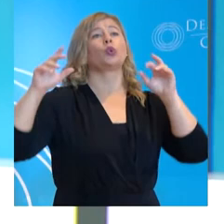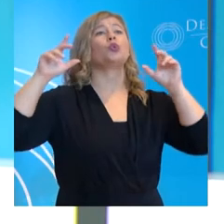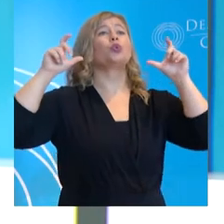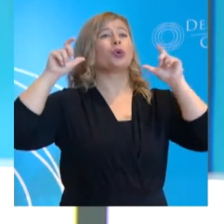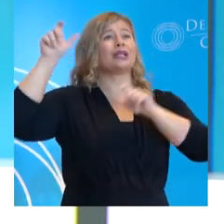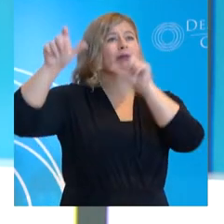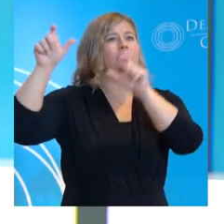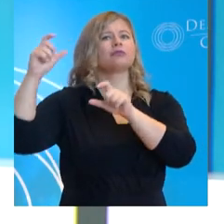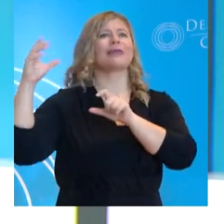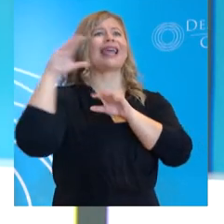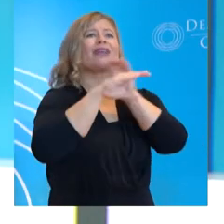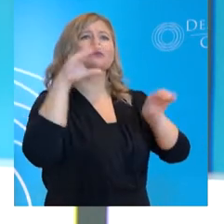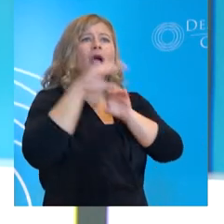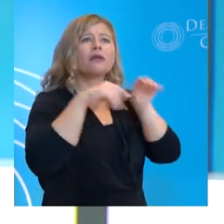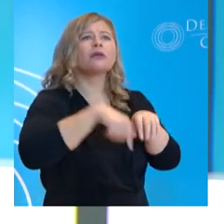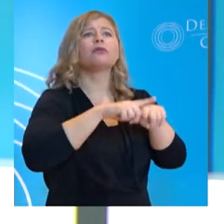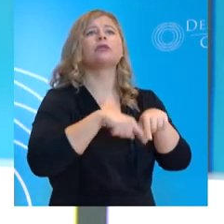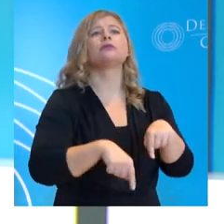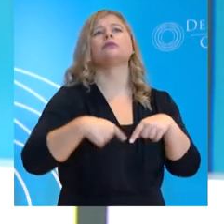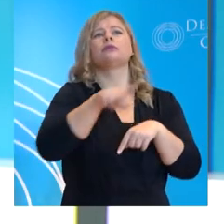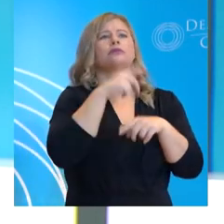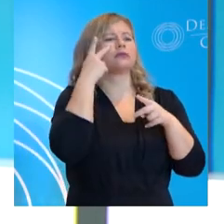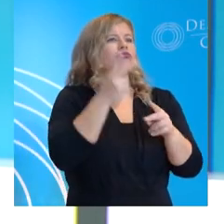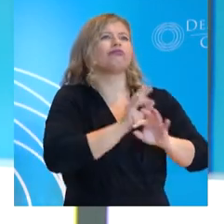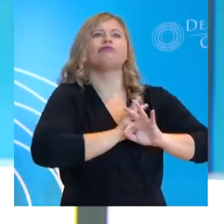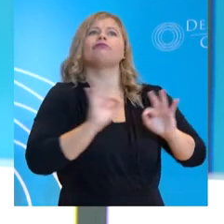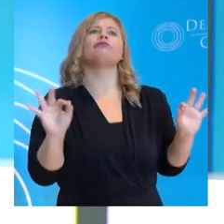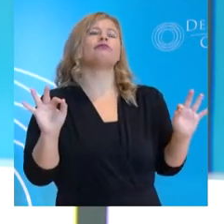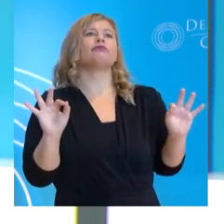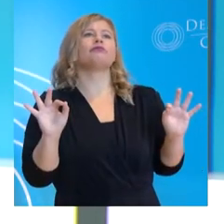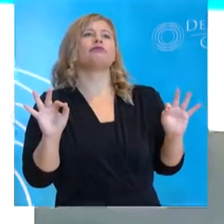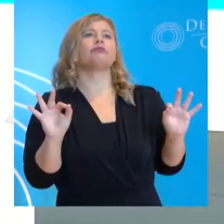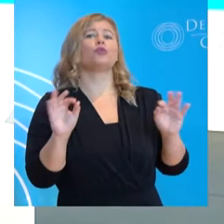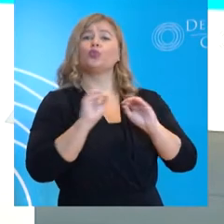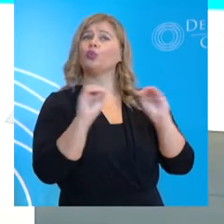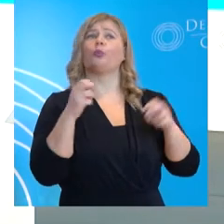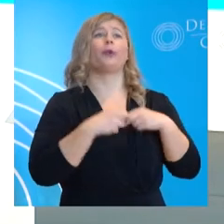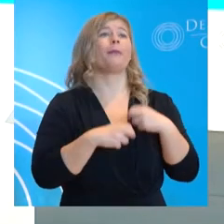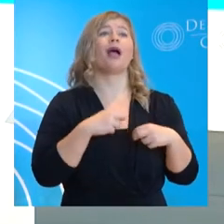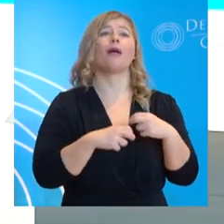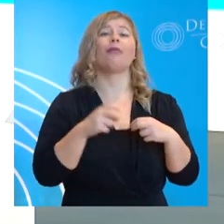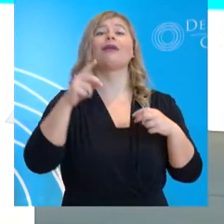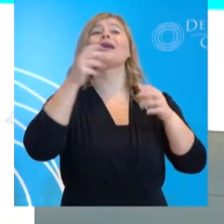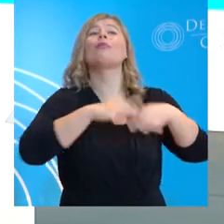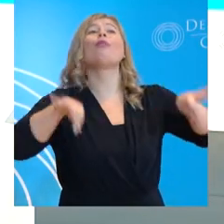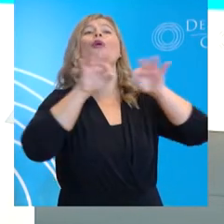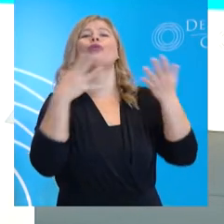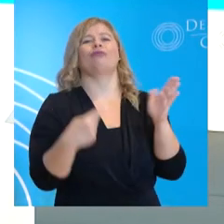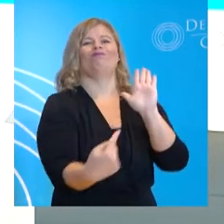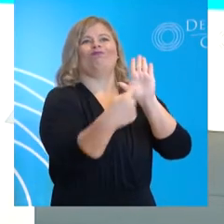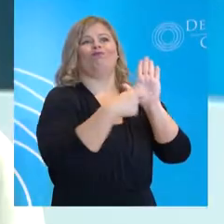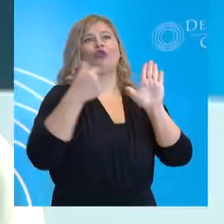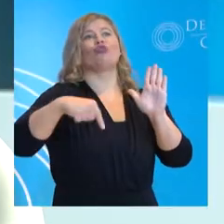time, and we saw no real, you know, spike in COVID due to tourism. A couple other things. We don't have tons of time